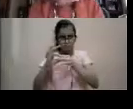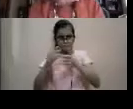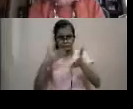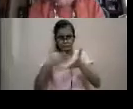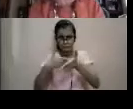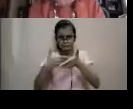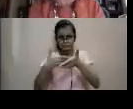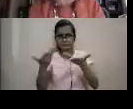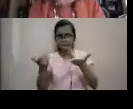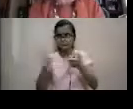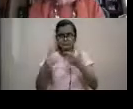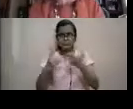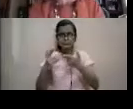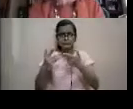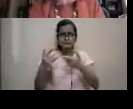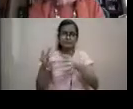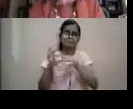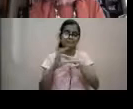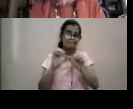Again,